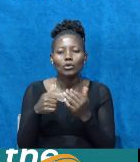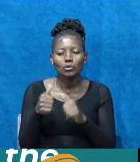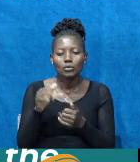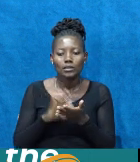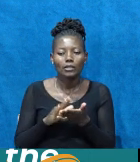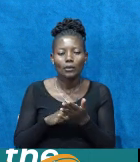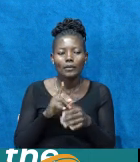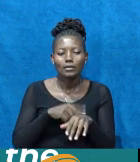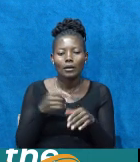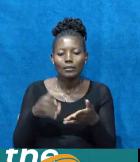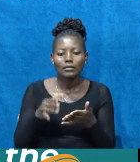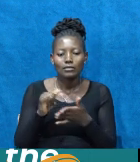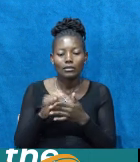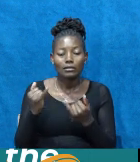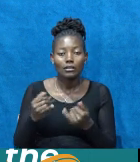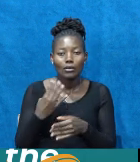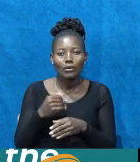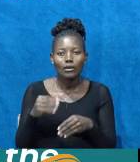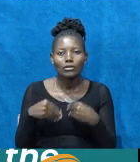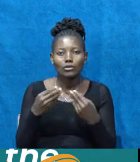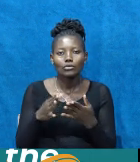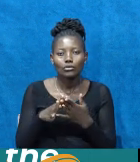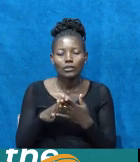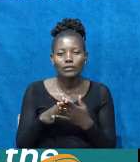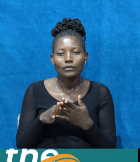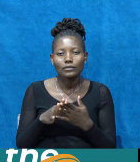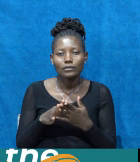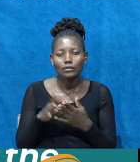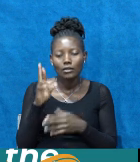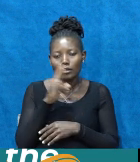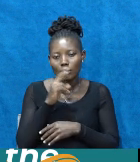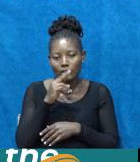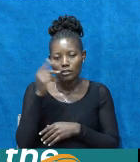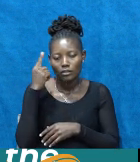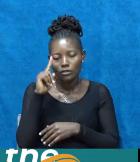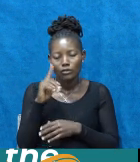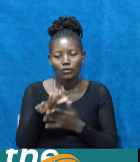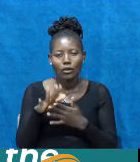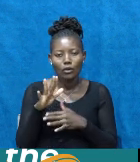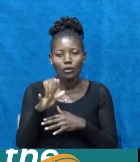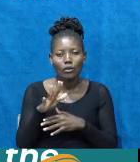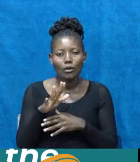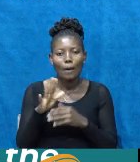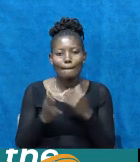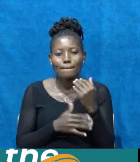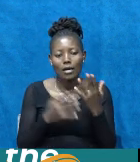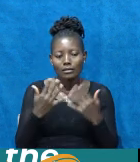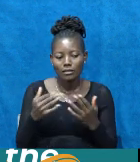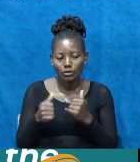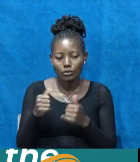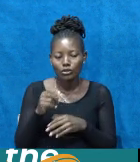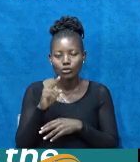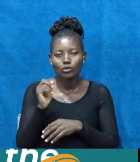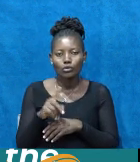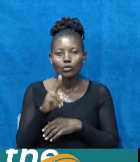the supplements that are recommended during this period? And with that, I will need to give a disclaimer. There's a risk of